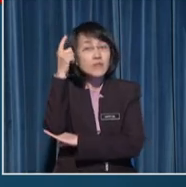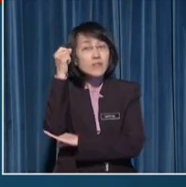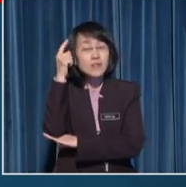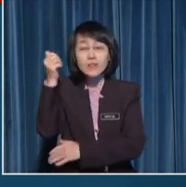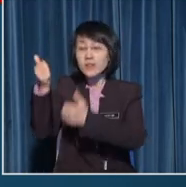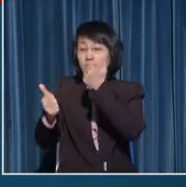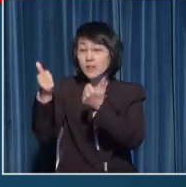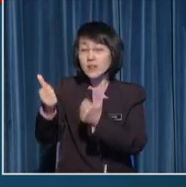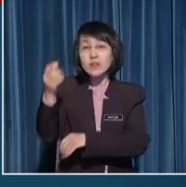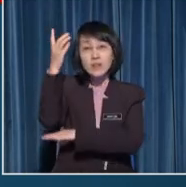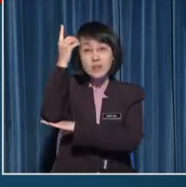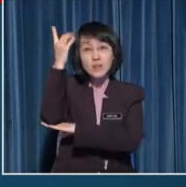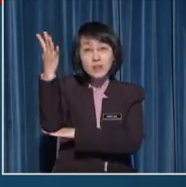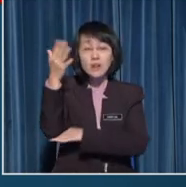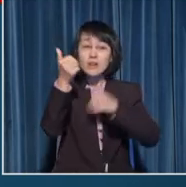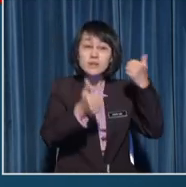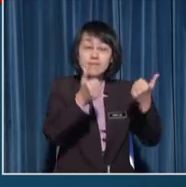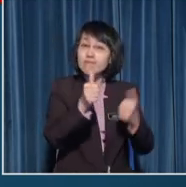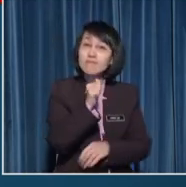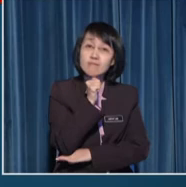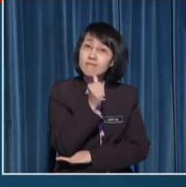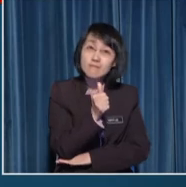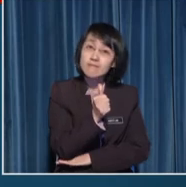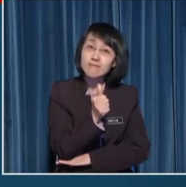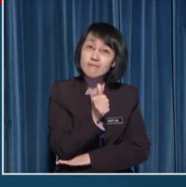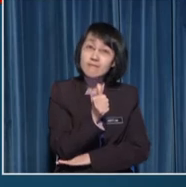which is data and which is not.